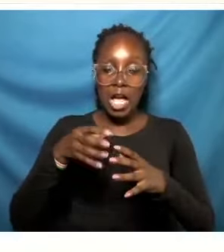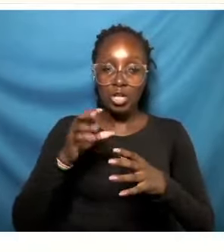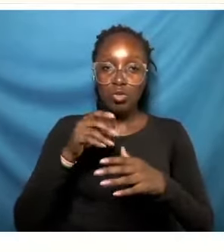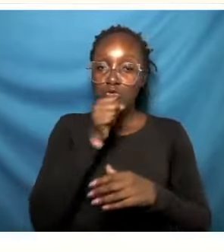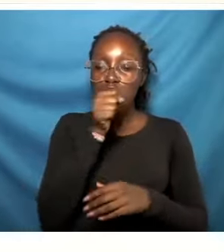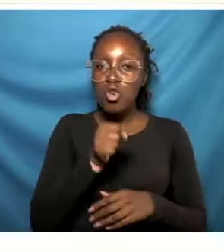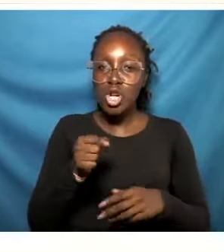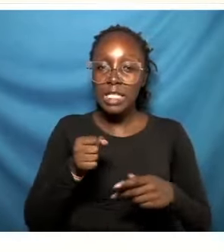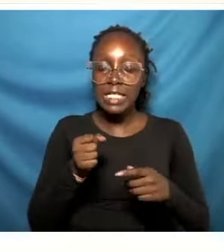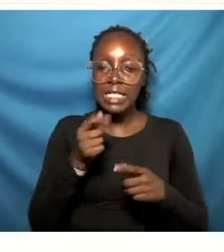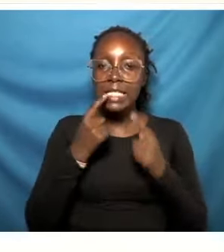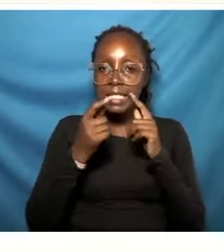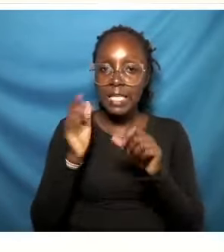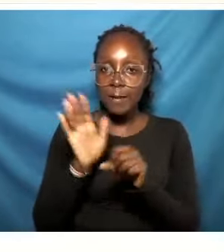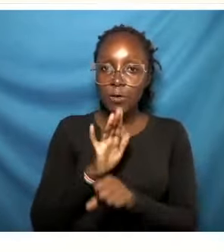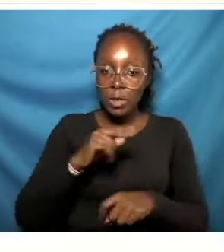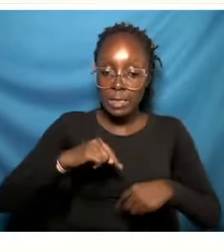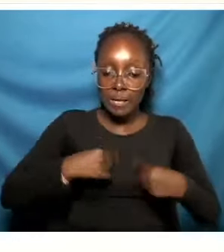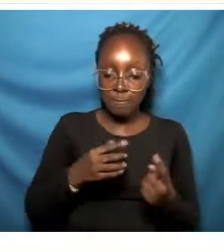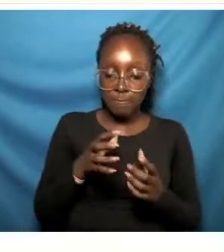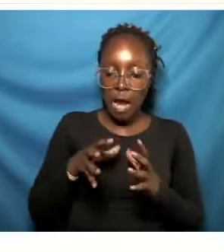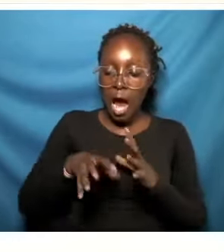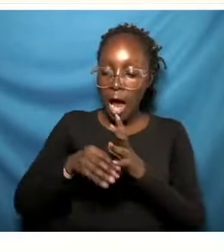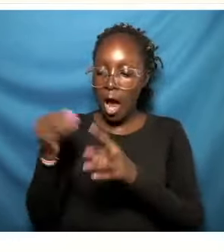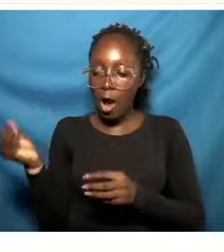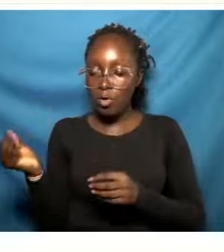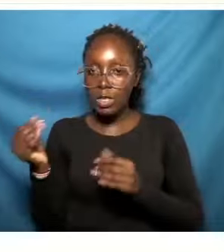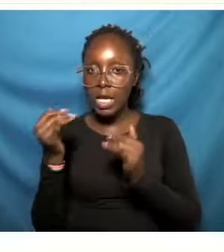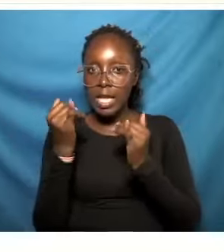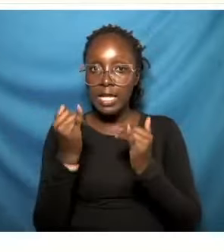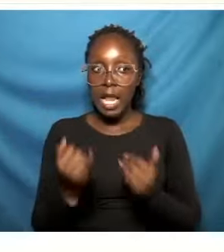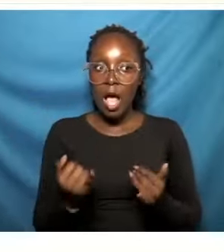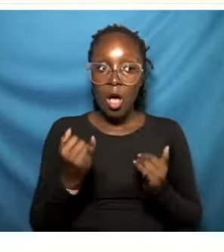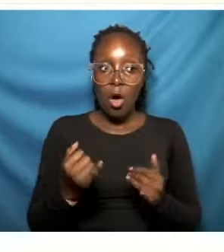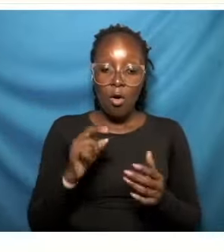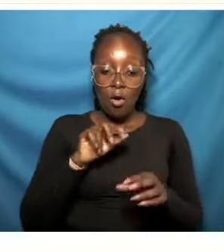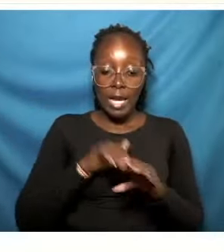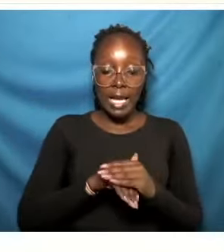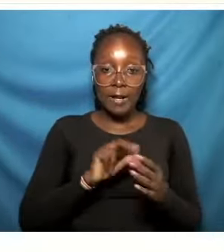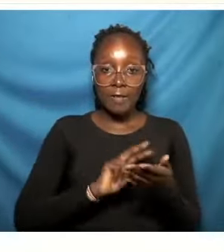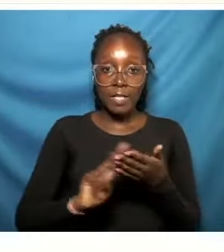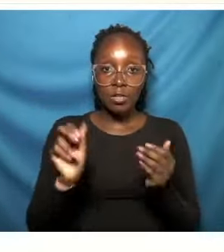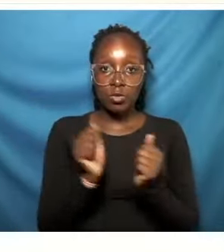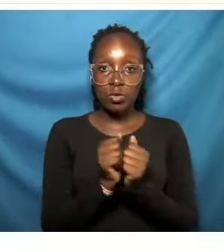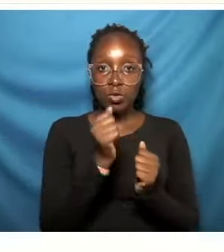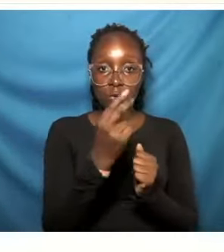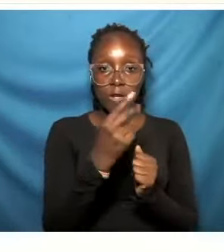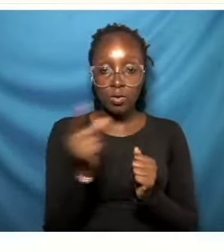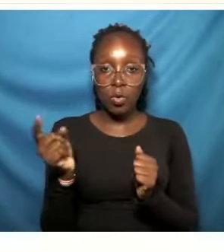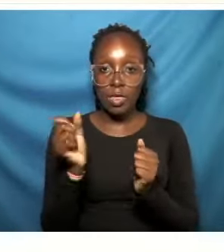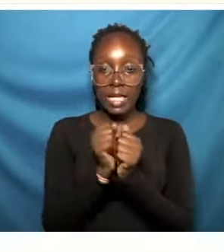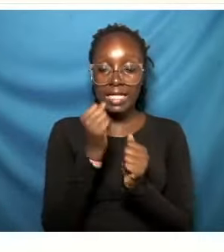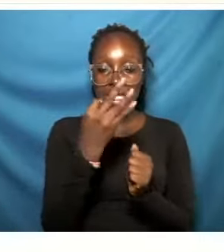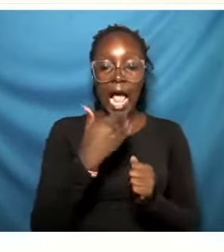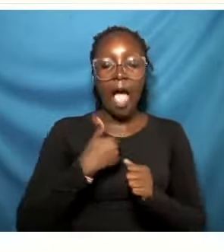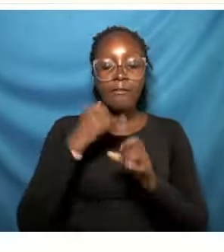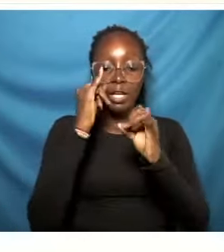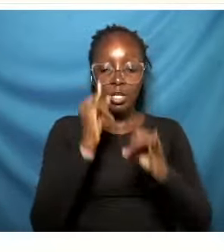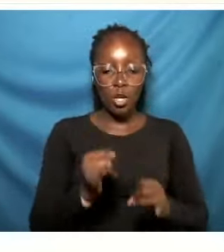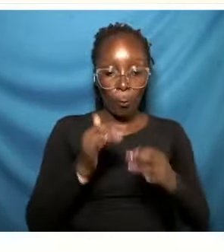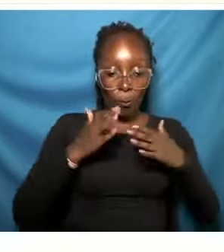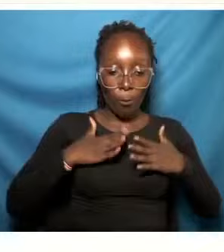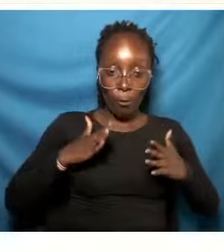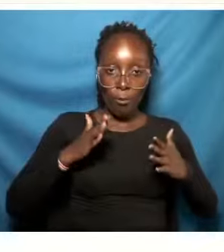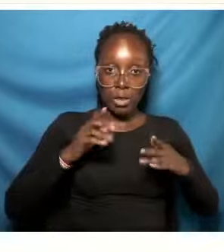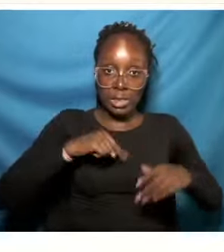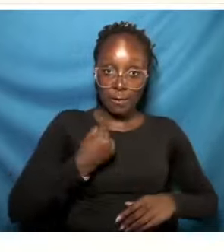sinful self, and then, as we see in verse 12 and 13, being clothed with a new self. Nikomanisha kwamba,